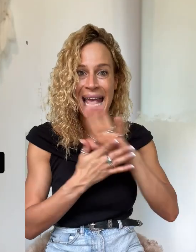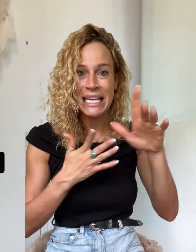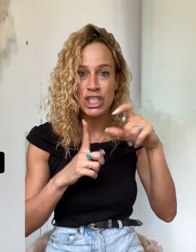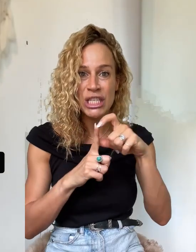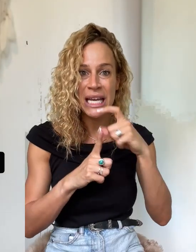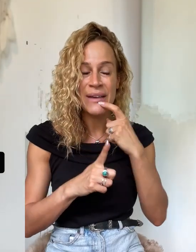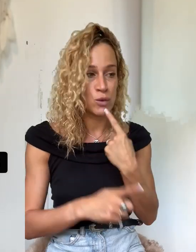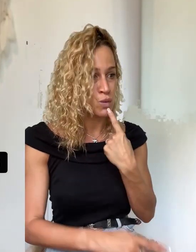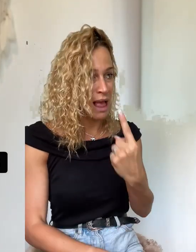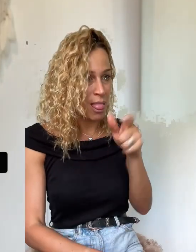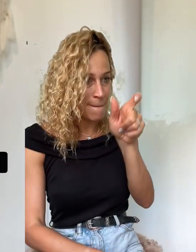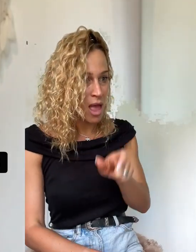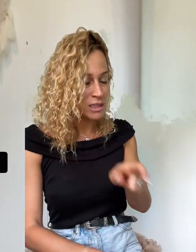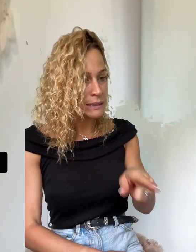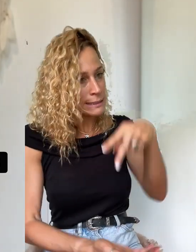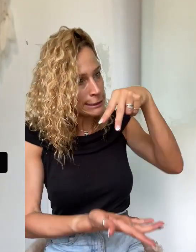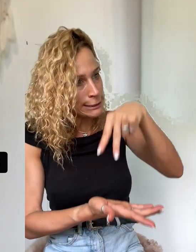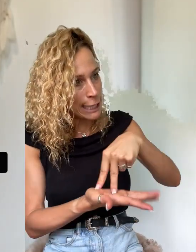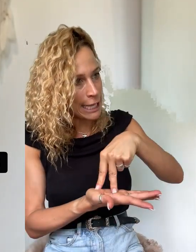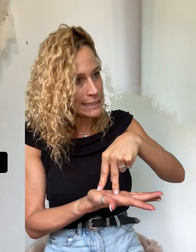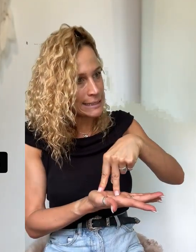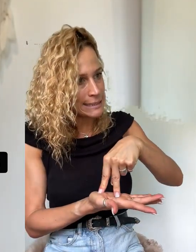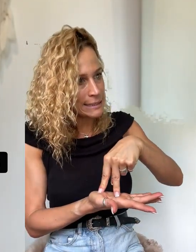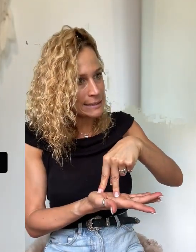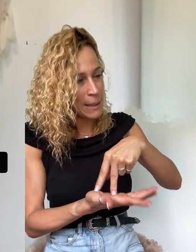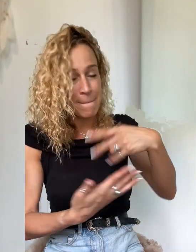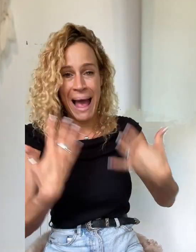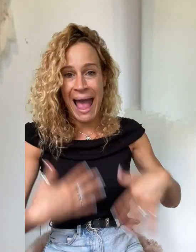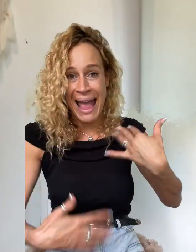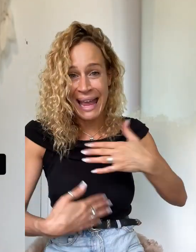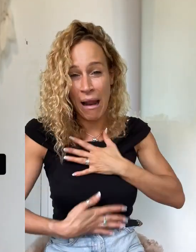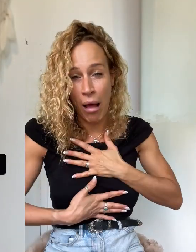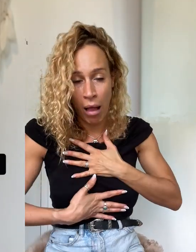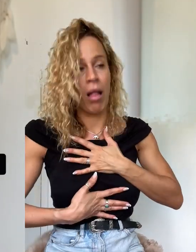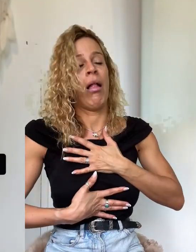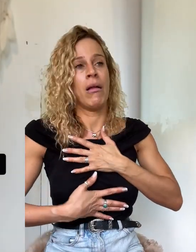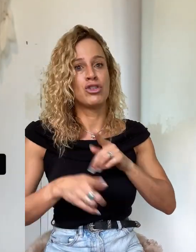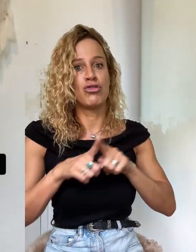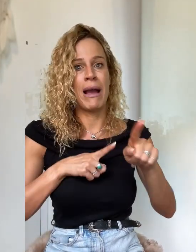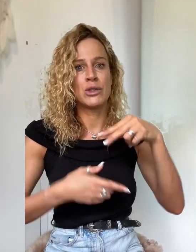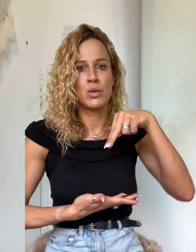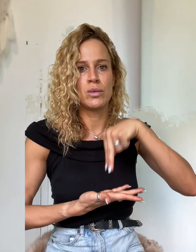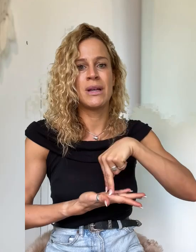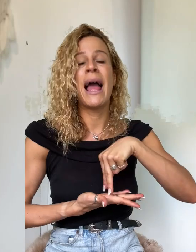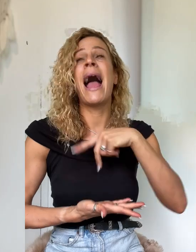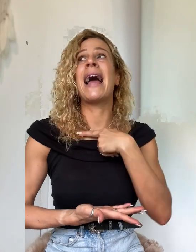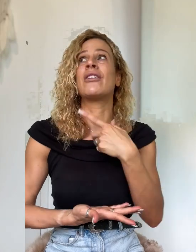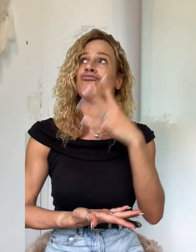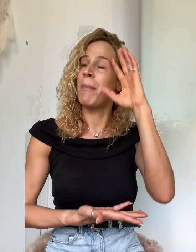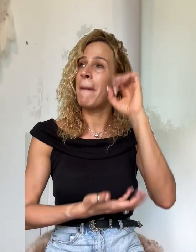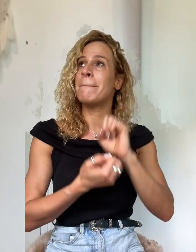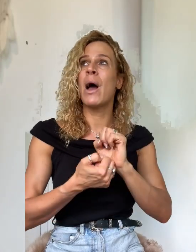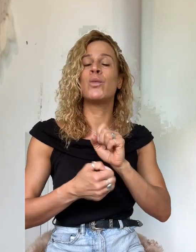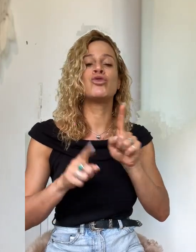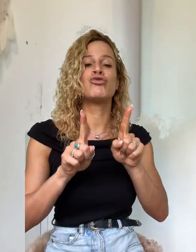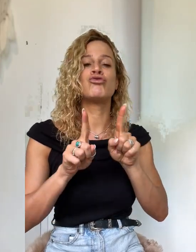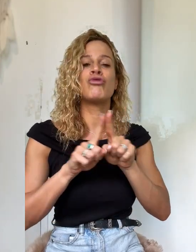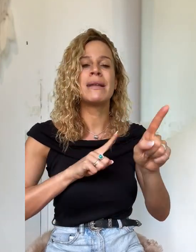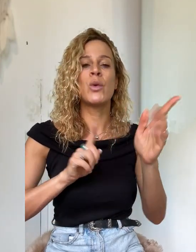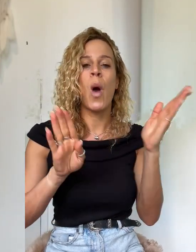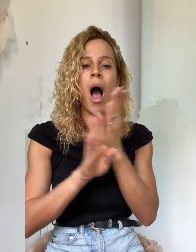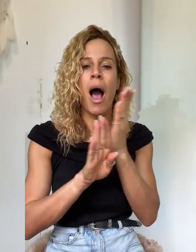physically be in pain. And I just remember it was the most painful experience, because I was also at the time trying to hide that I was